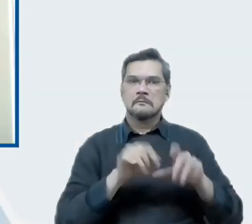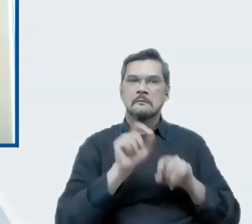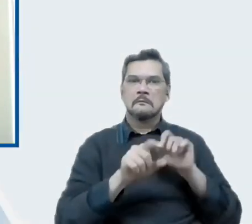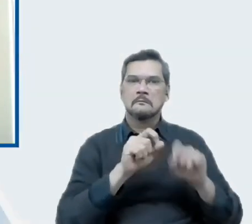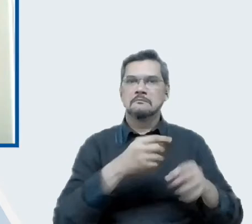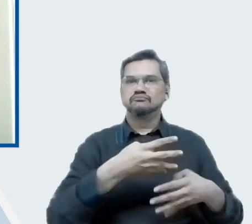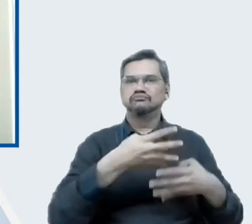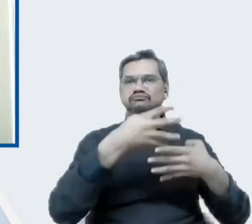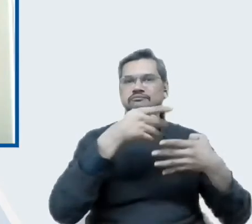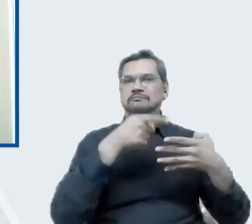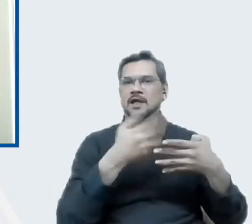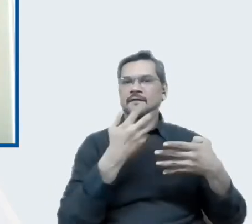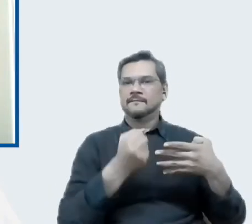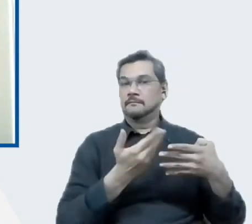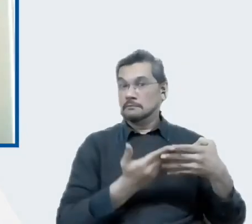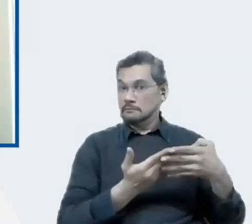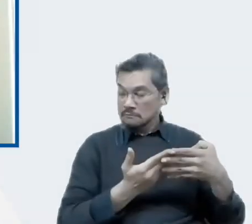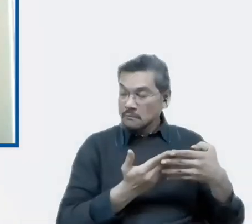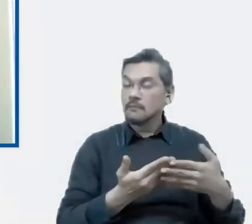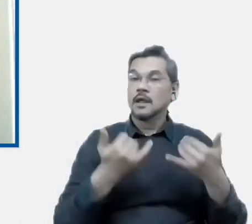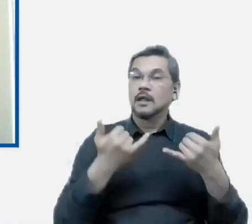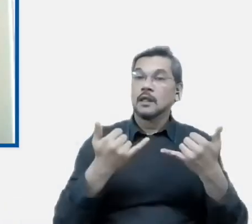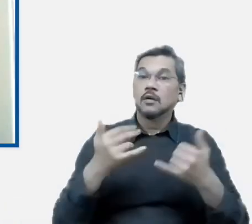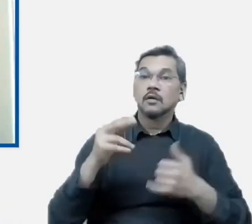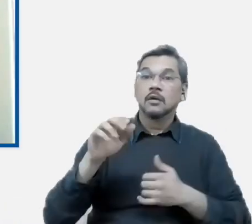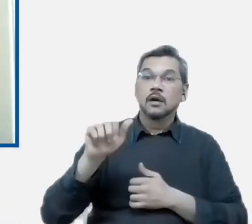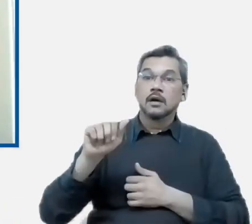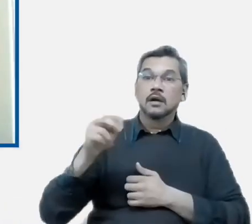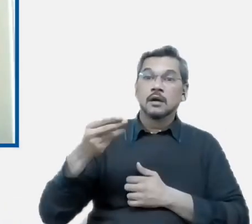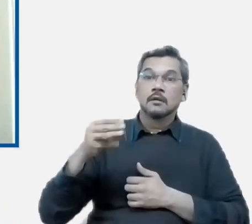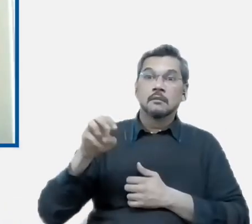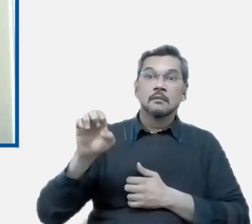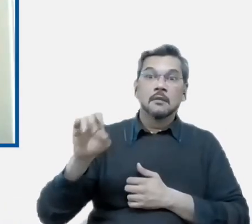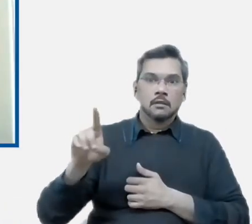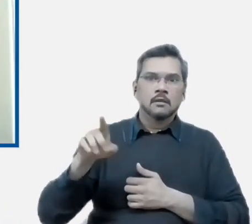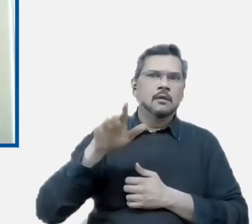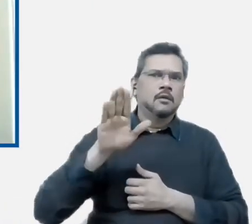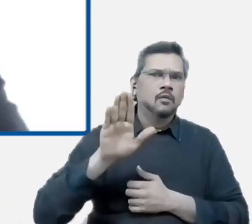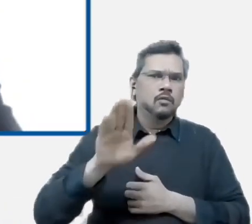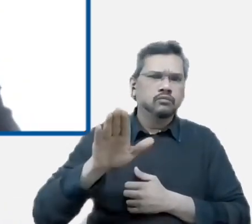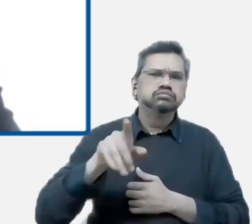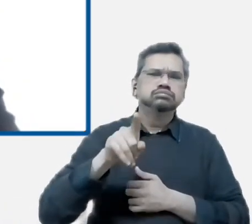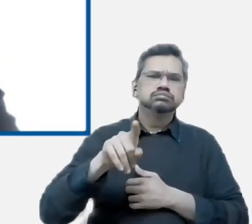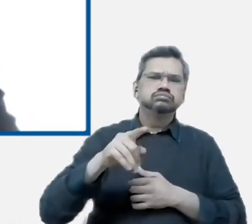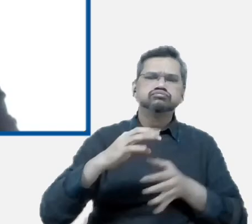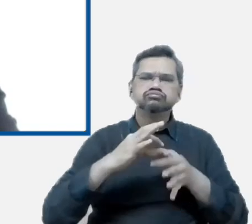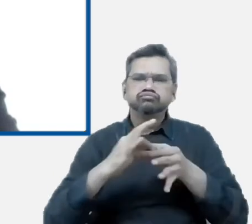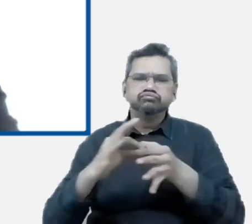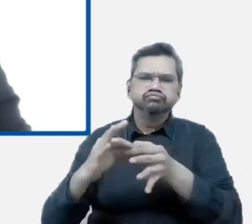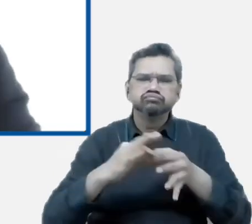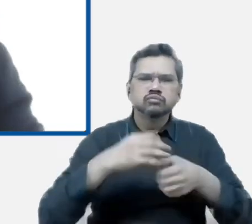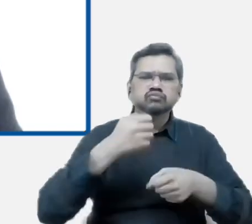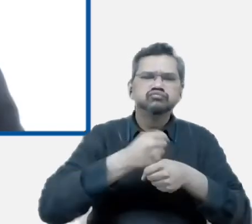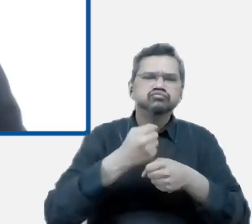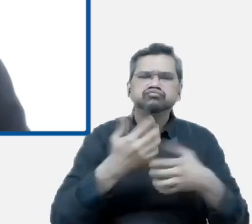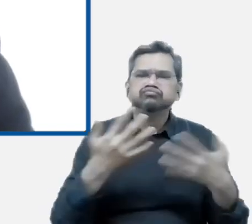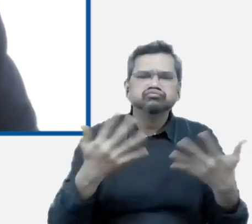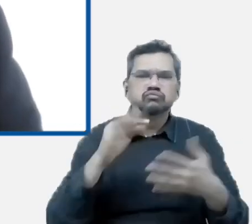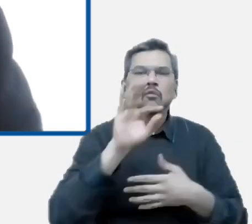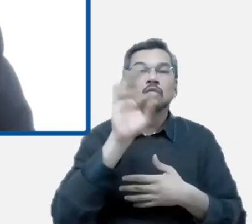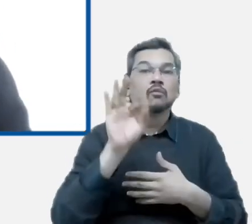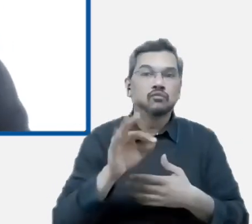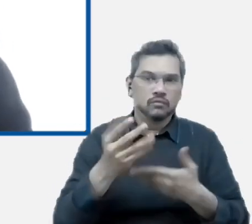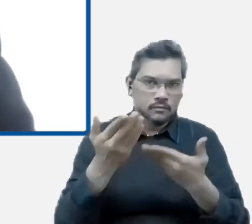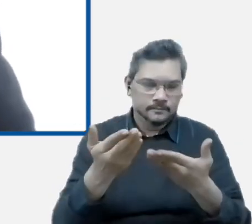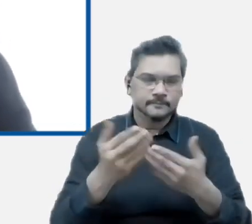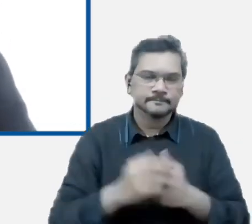you on the regional cooperation transboundary. Please, Ahmed. Thank you very much, Mr. Chair, again for